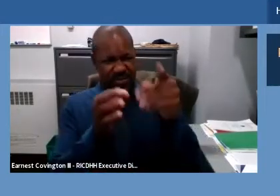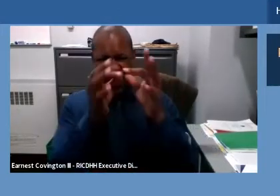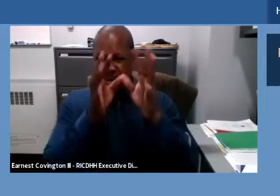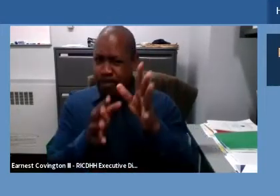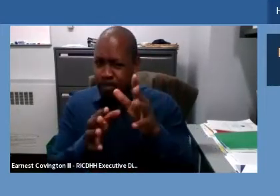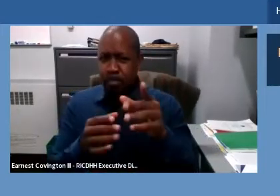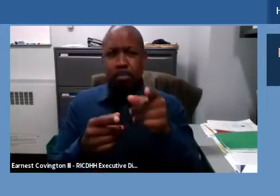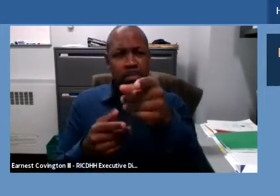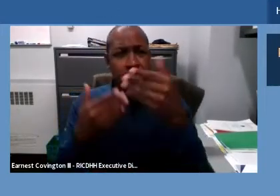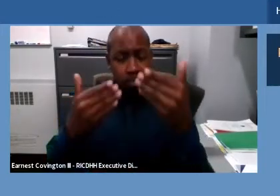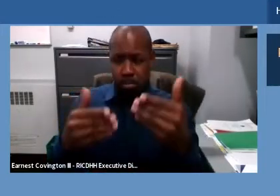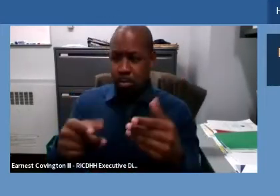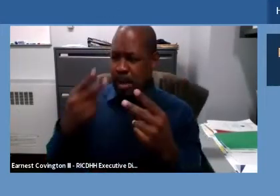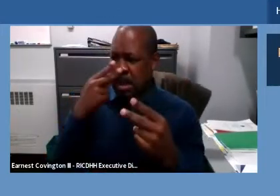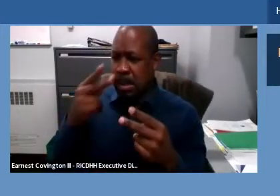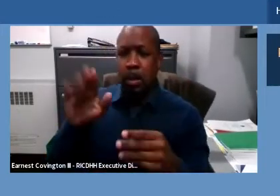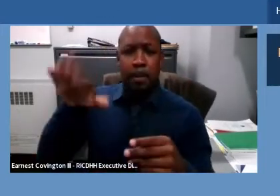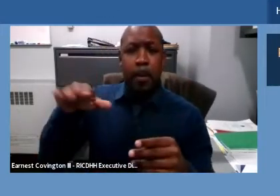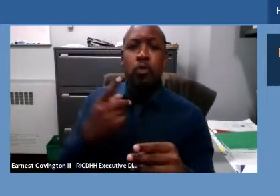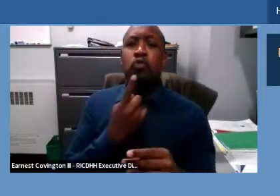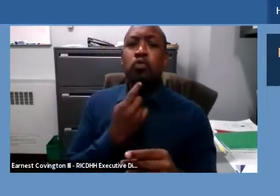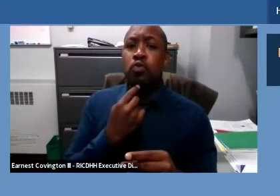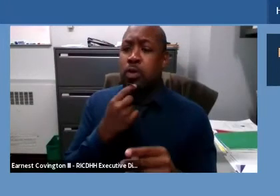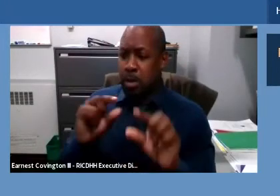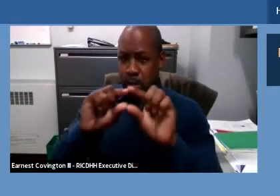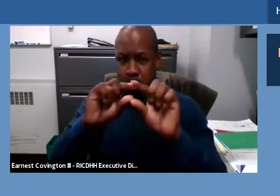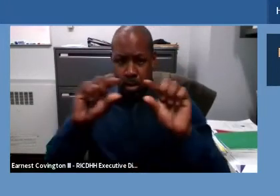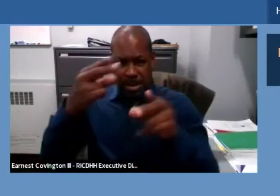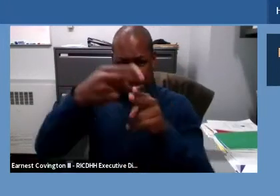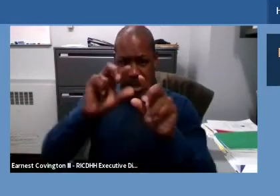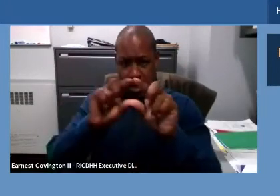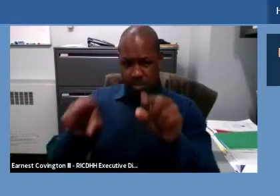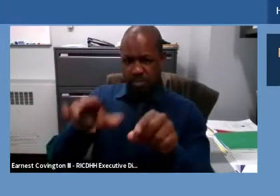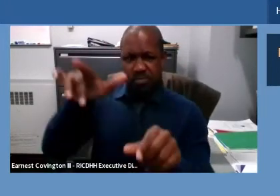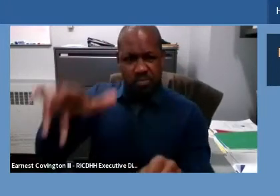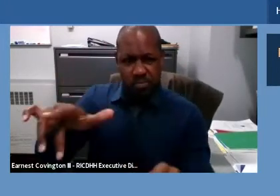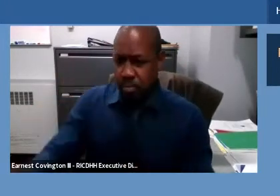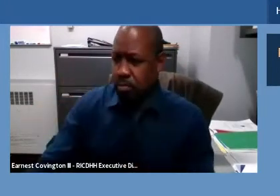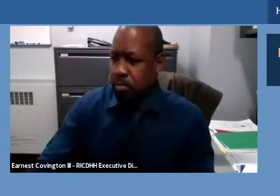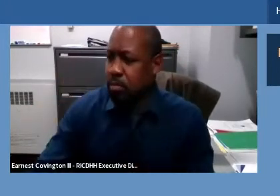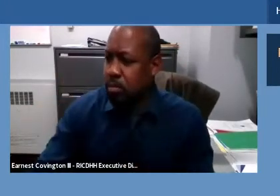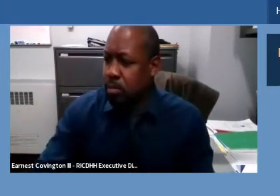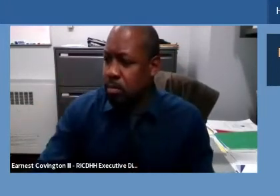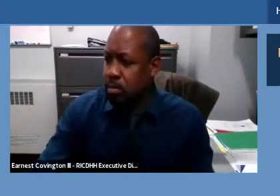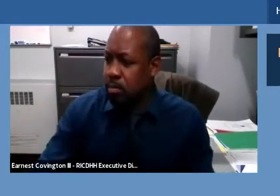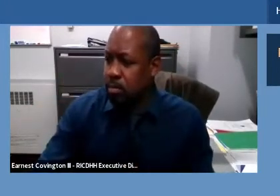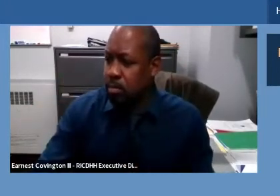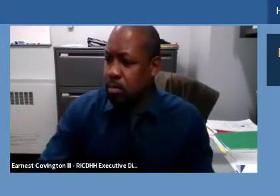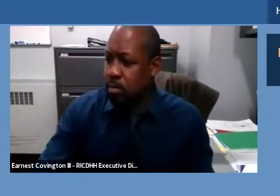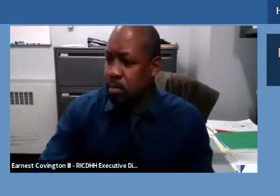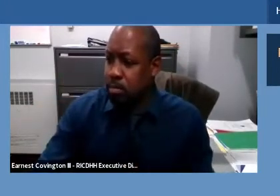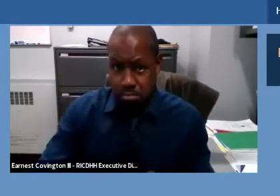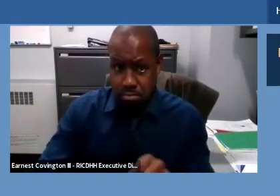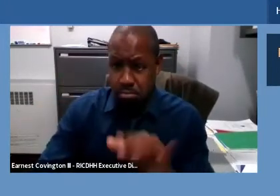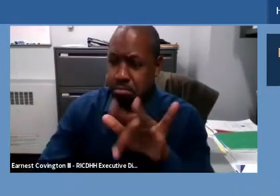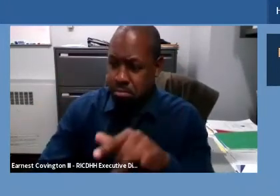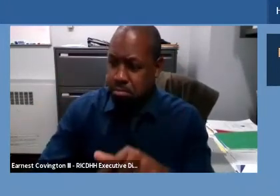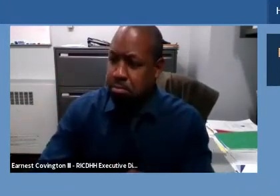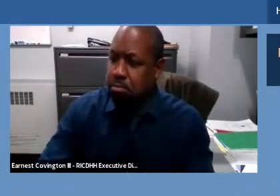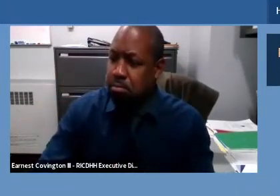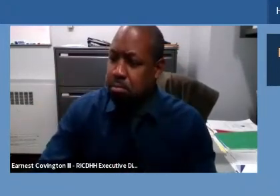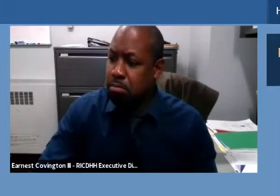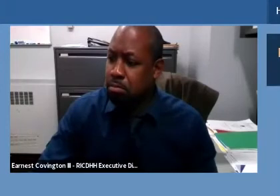So Christina Nelson, that interpreter, you can see her name